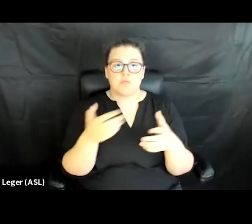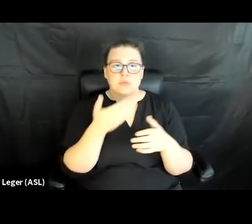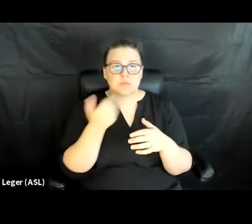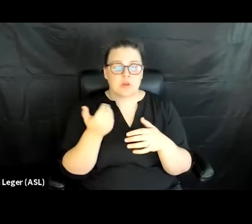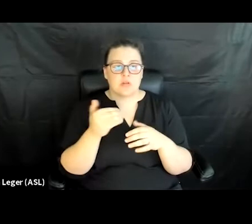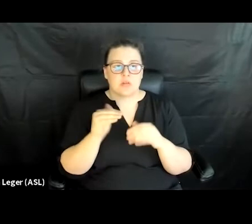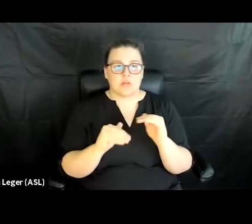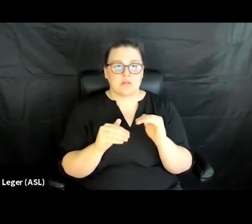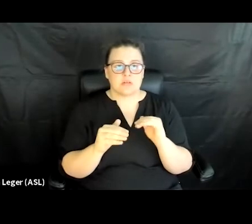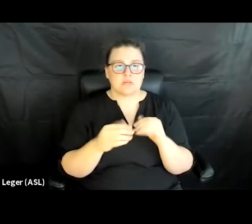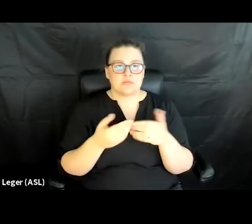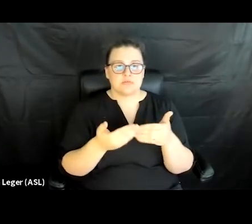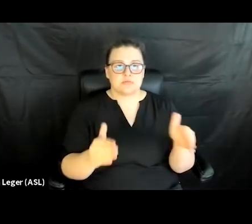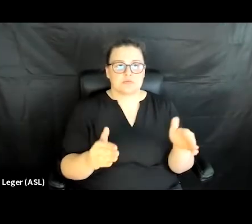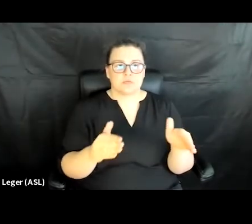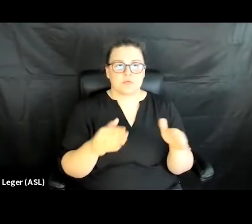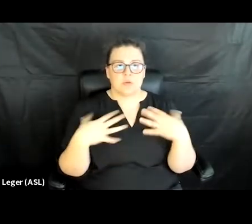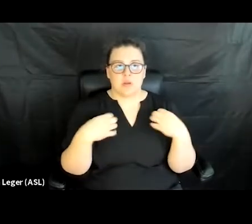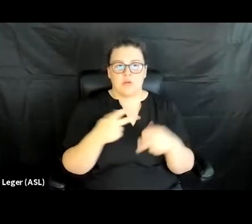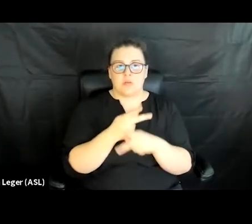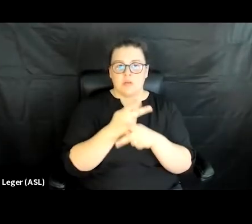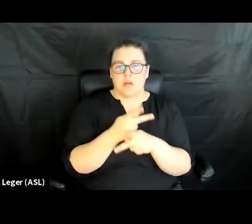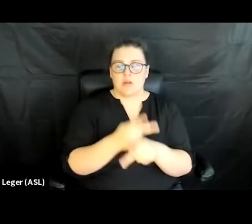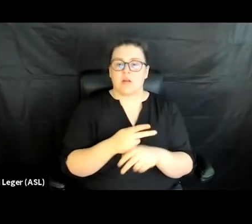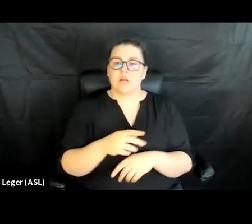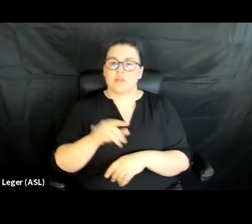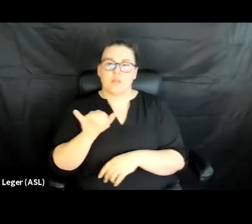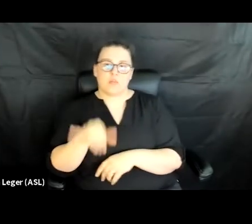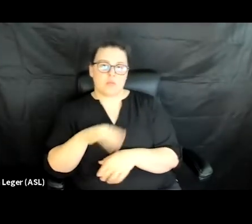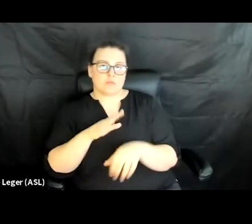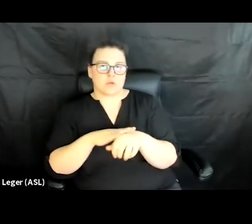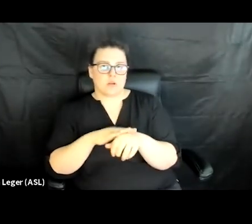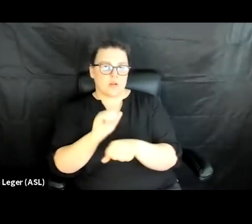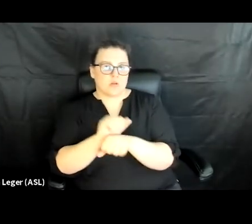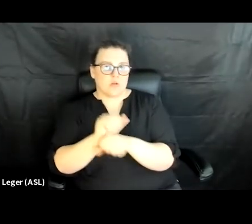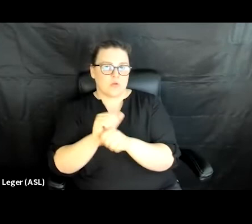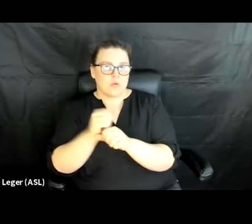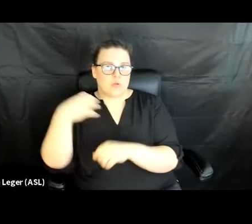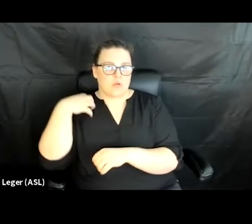and for those on employer coverage and for those on in the